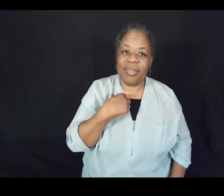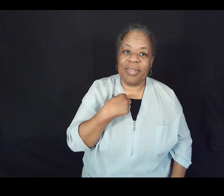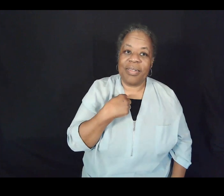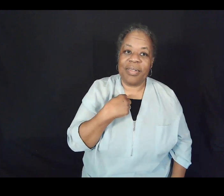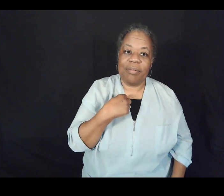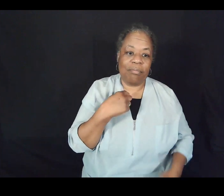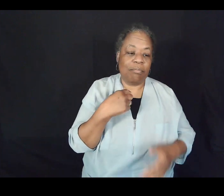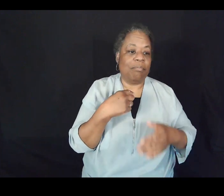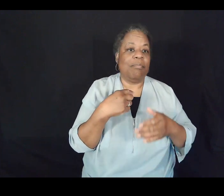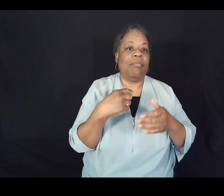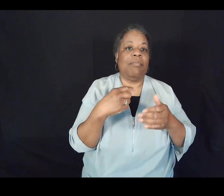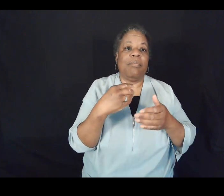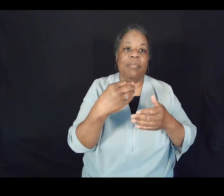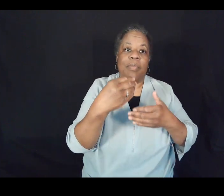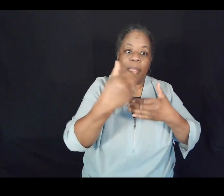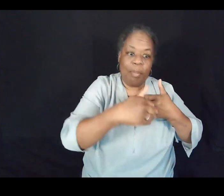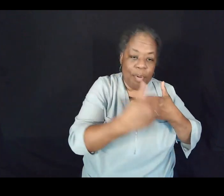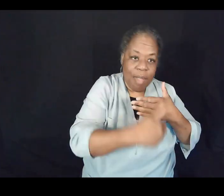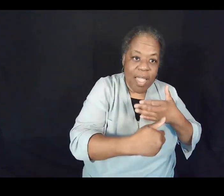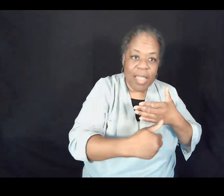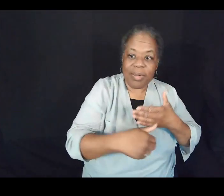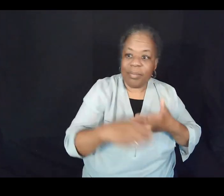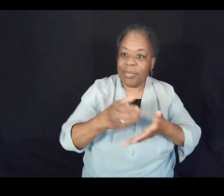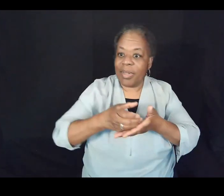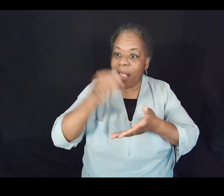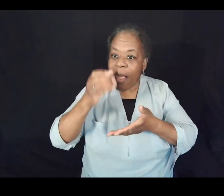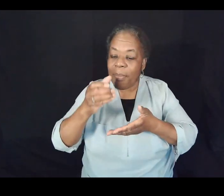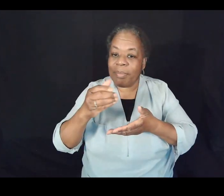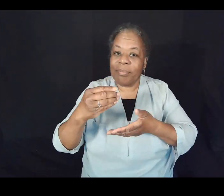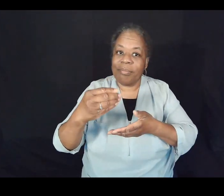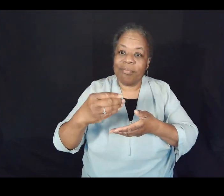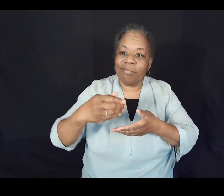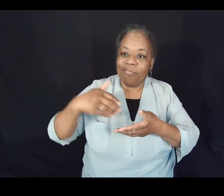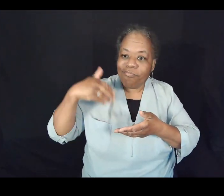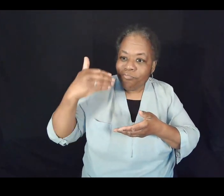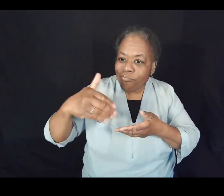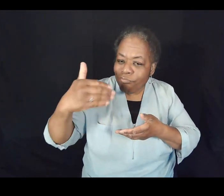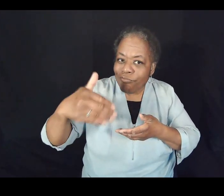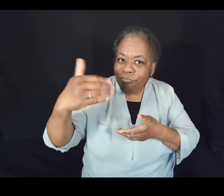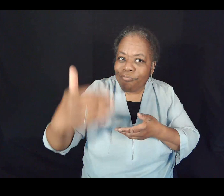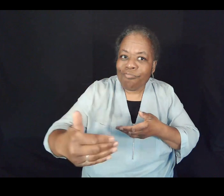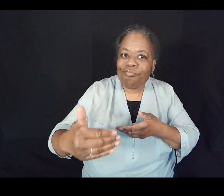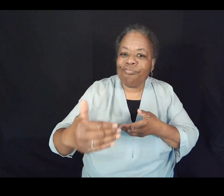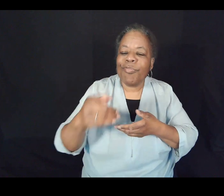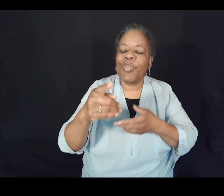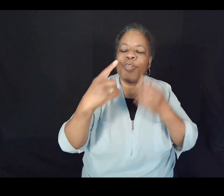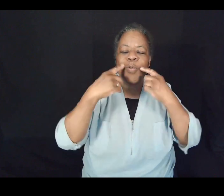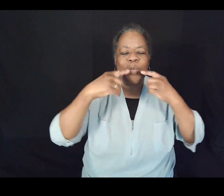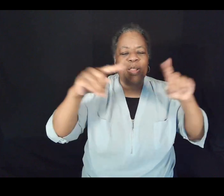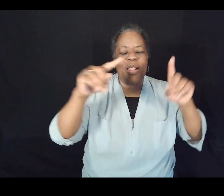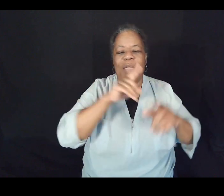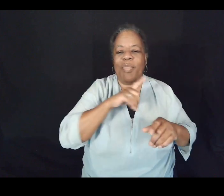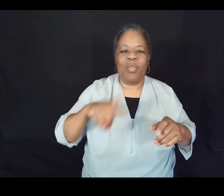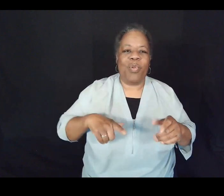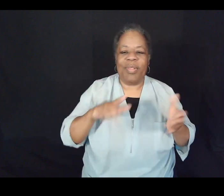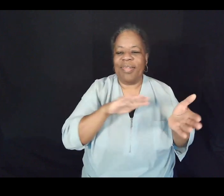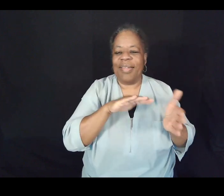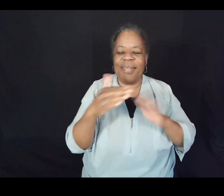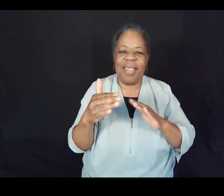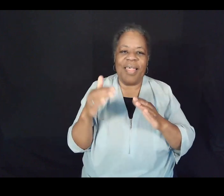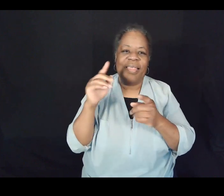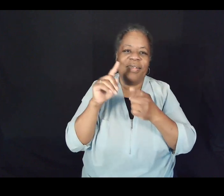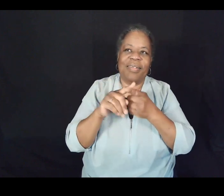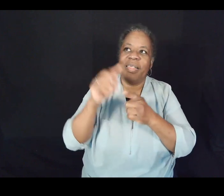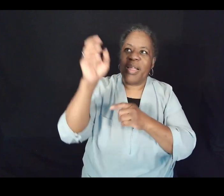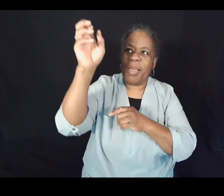often as you eat this bread and drink this blood, you proclaim the Lord's death until he comes again."